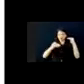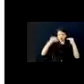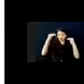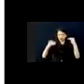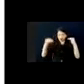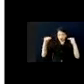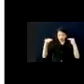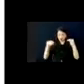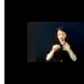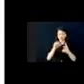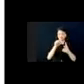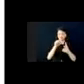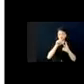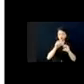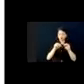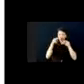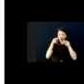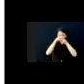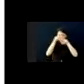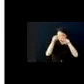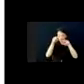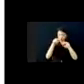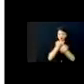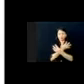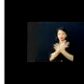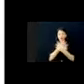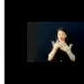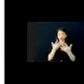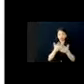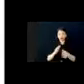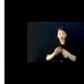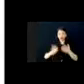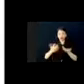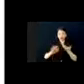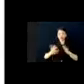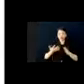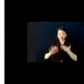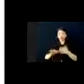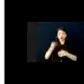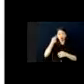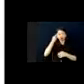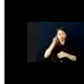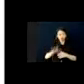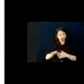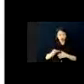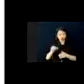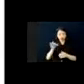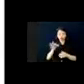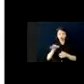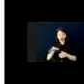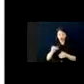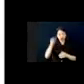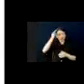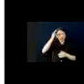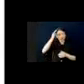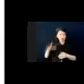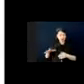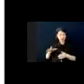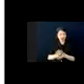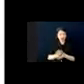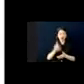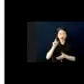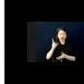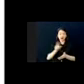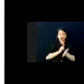PODES, the village head reports whether or not there's a financial access point within the village. And we can classify